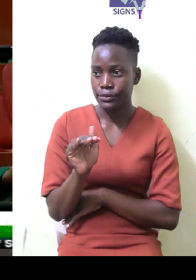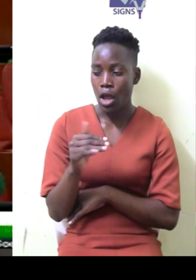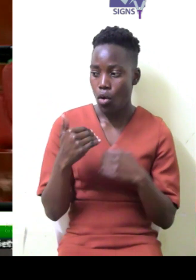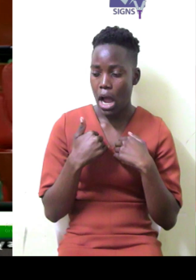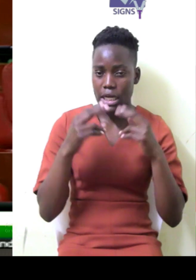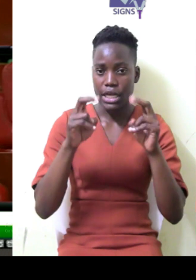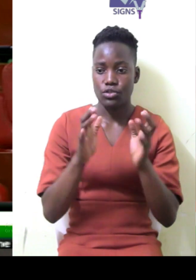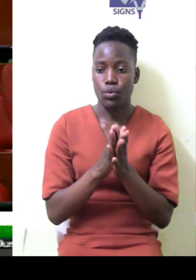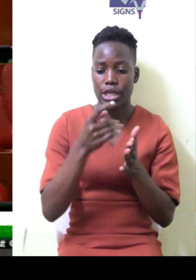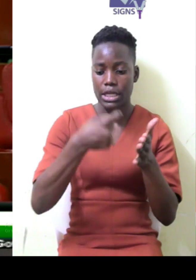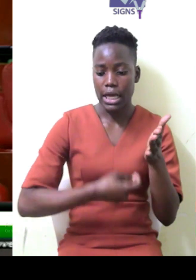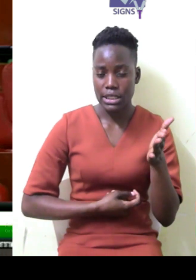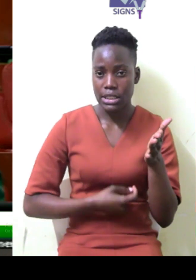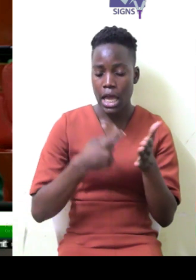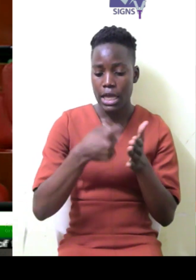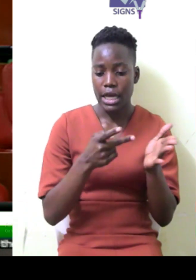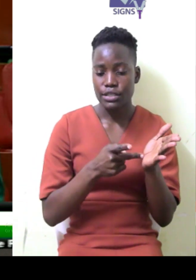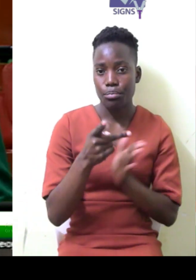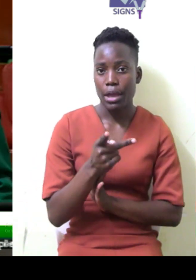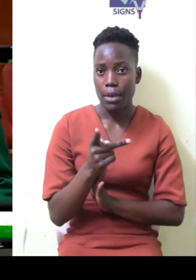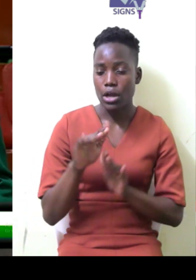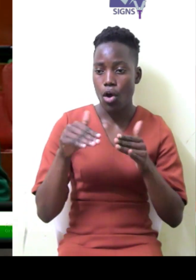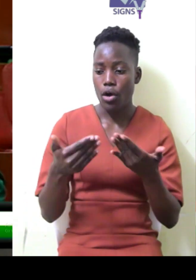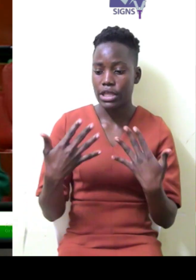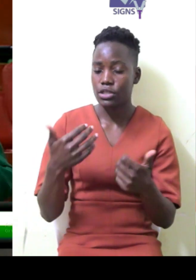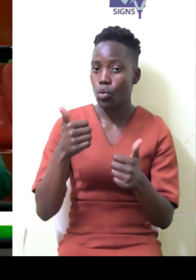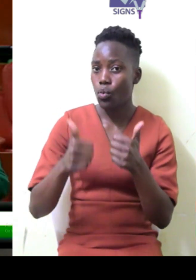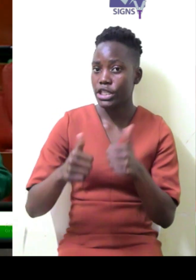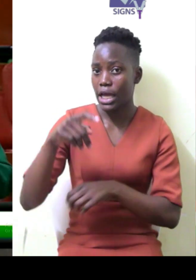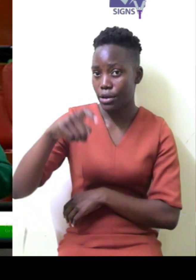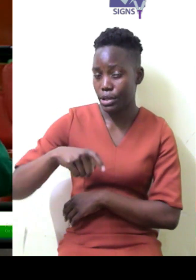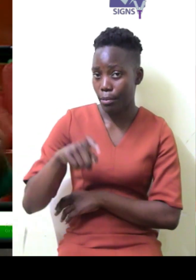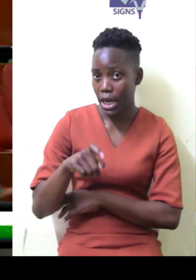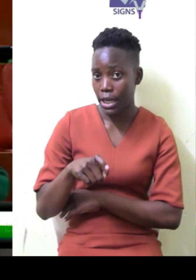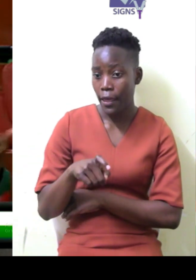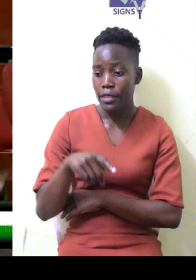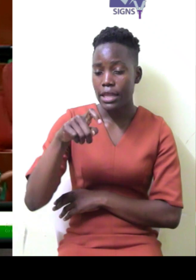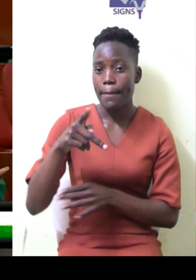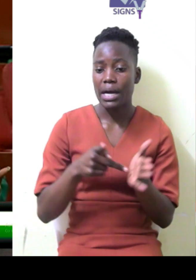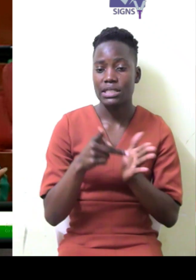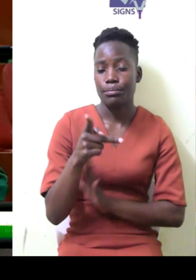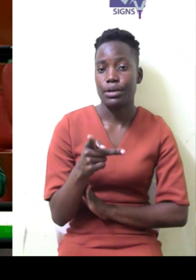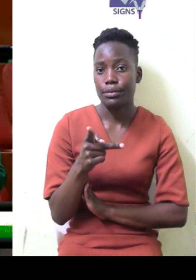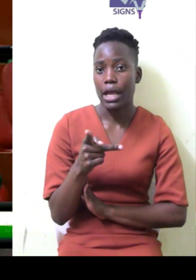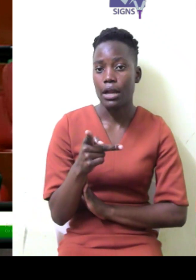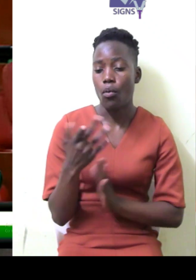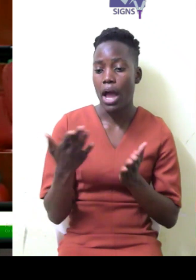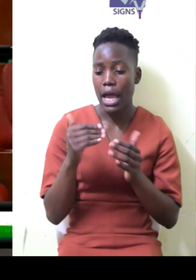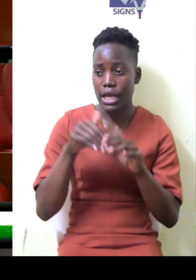issues with the tax payments or taxes that are being demanded, that was demanded that they needed to pay deposit in court.